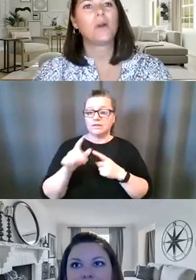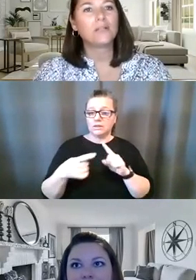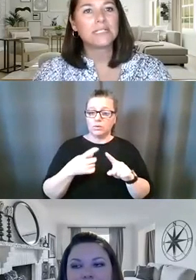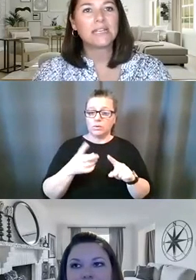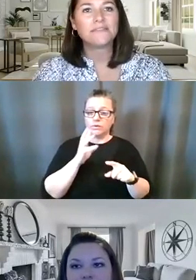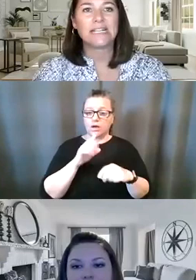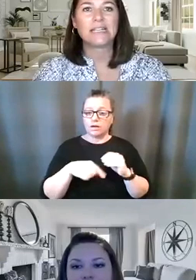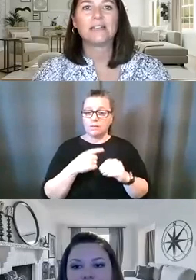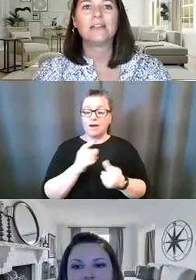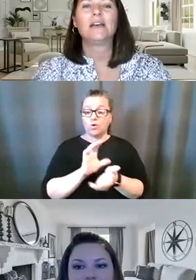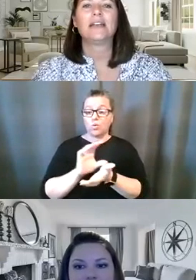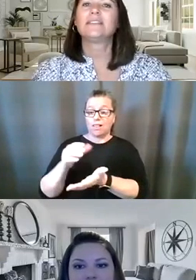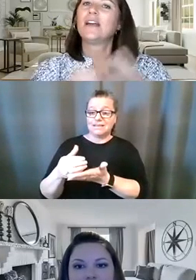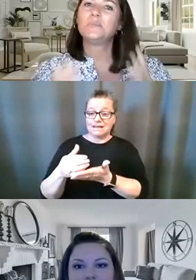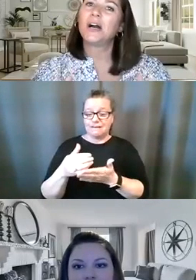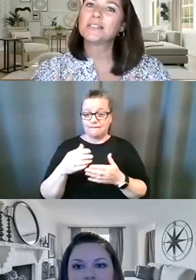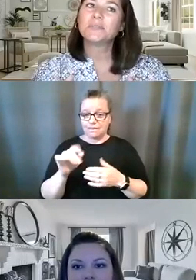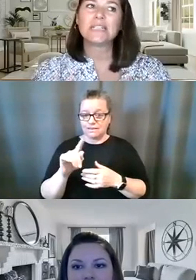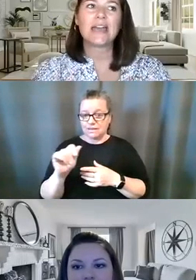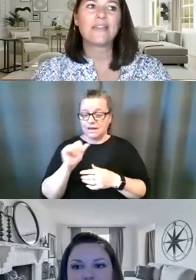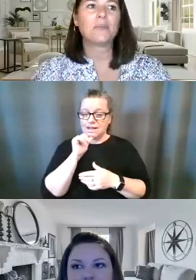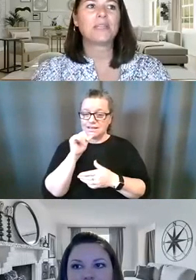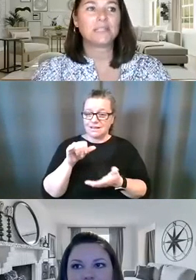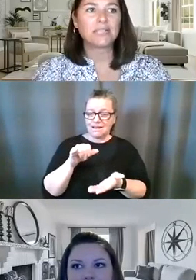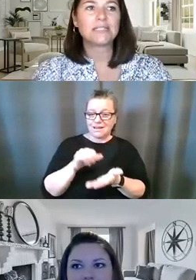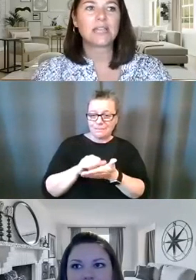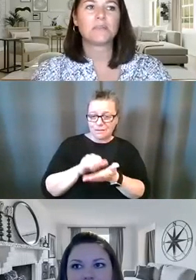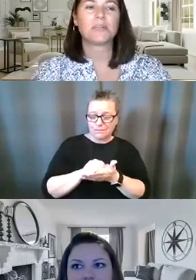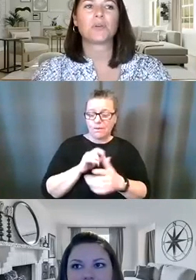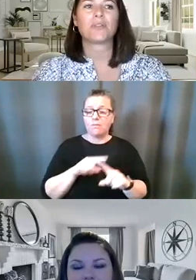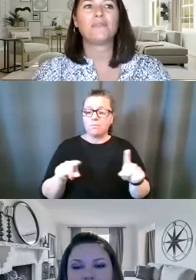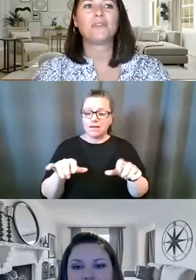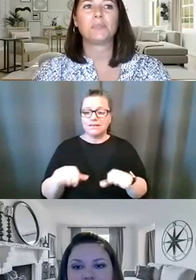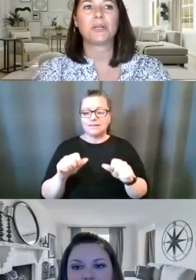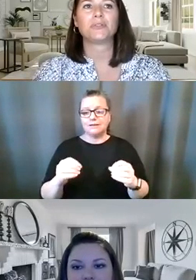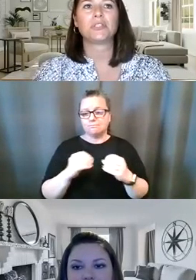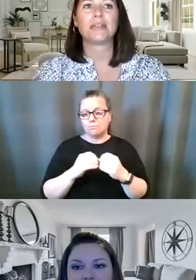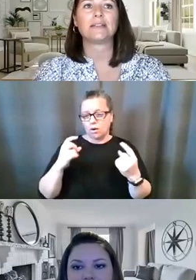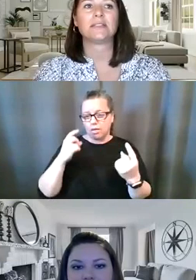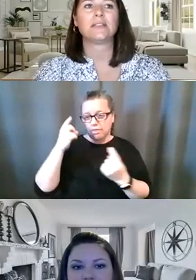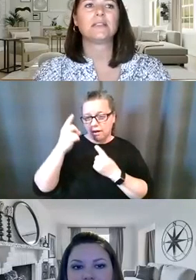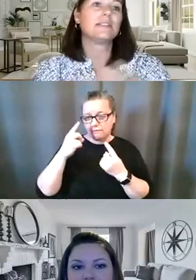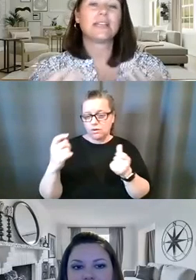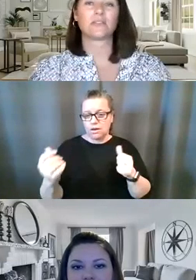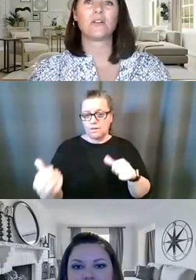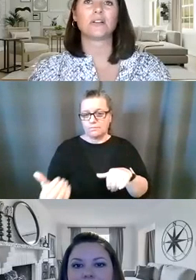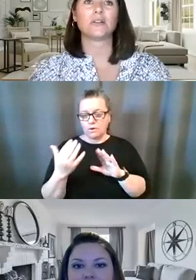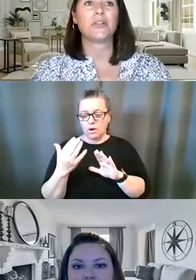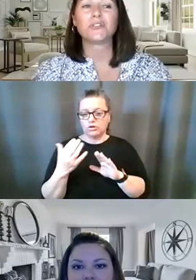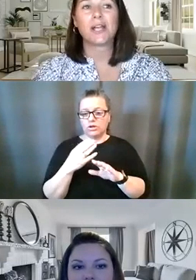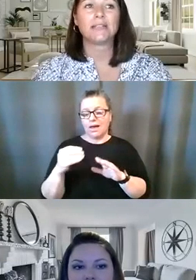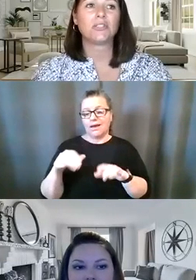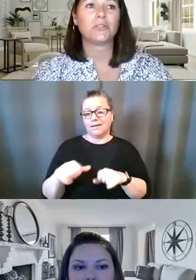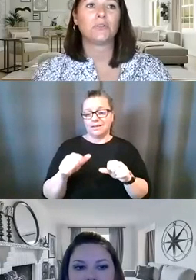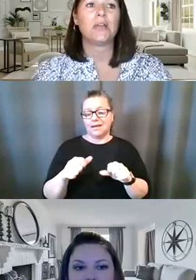about qualitative data. It's not impossible to gather, but it does take a much more thoughtful approach, and it takes longer when